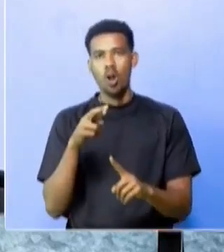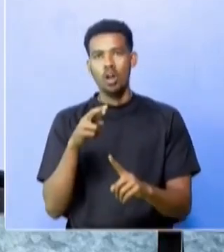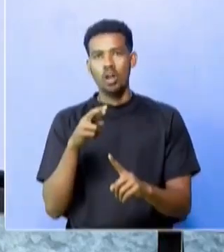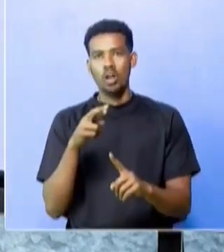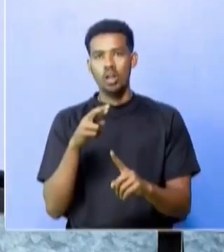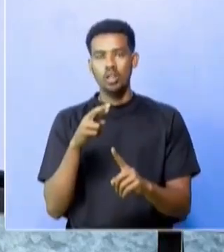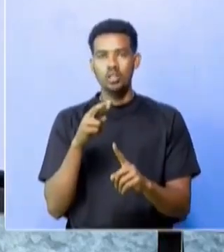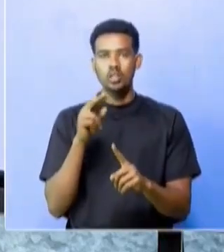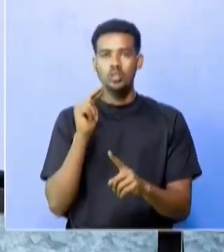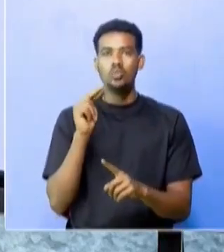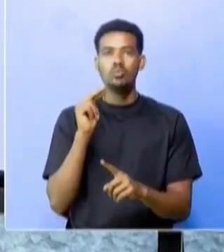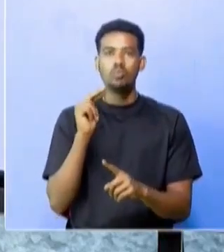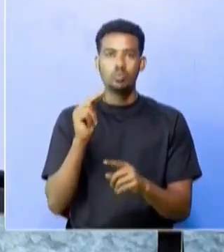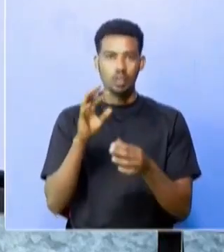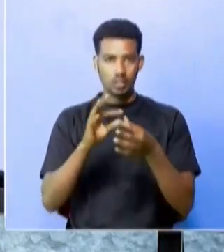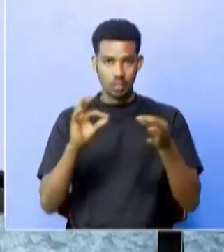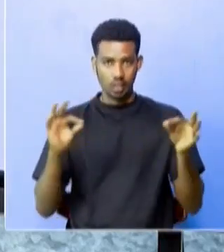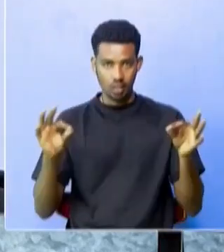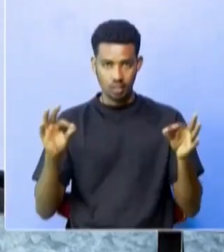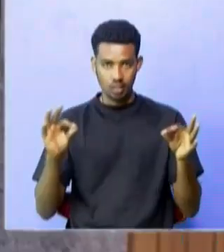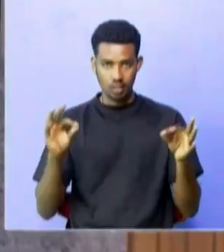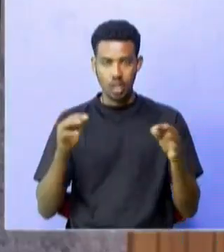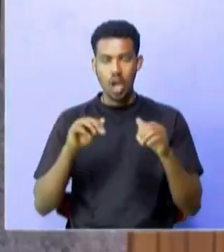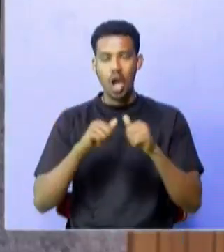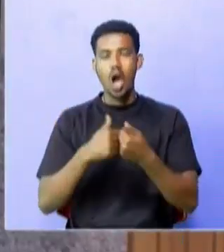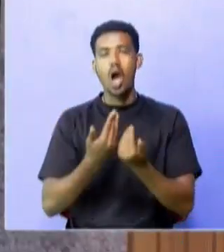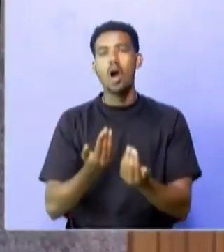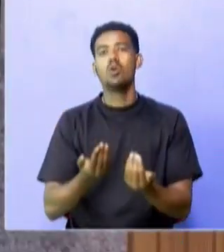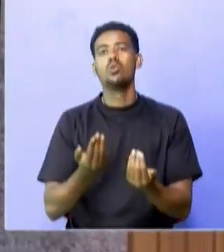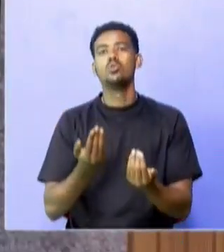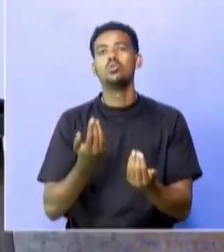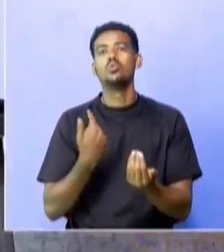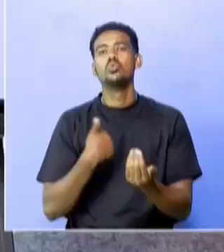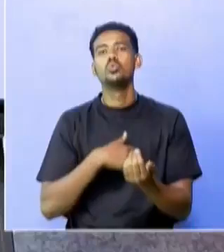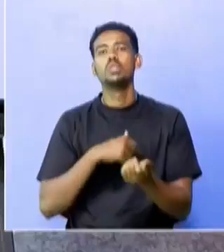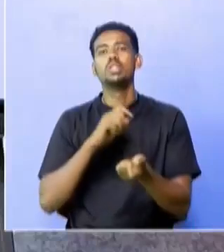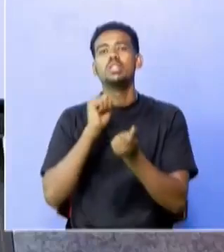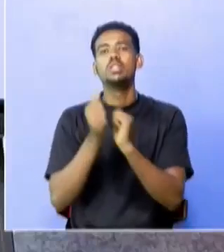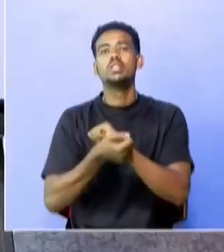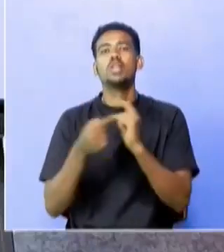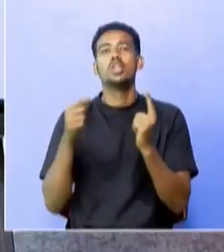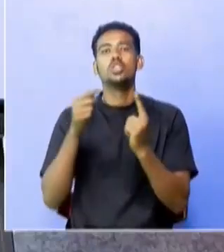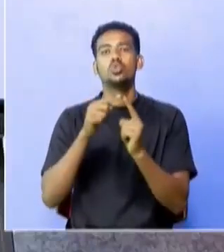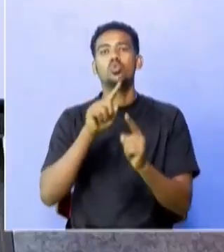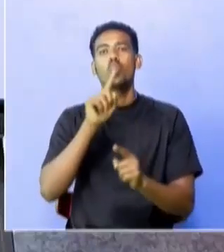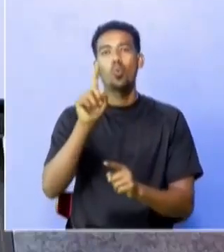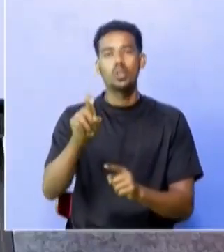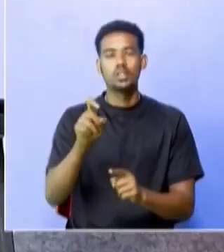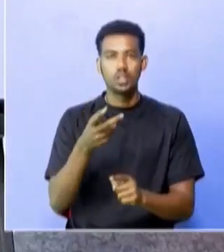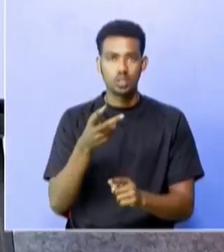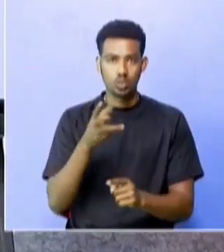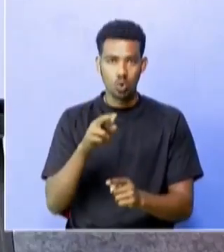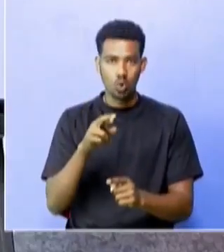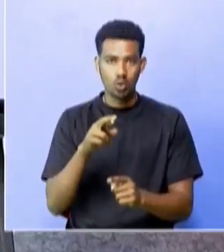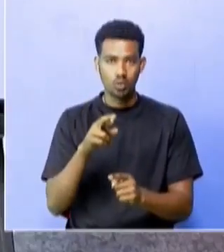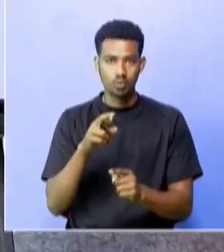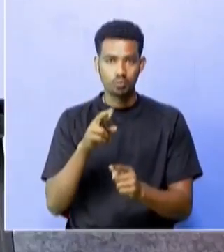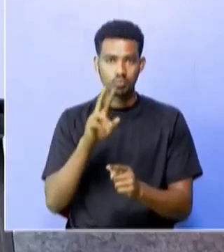affirmative sentence. So how we are going to ask a question or interrogative